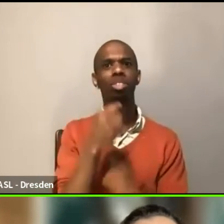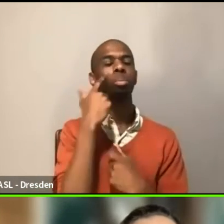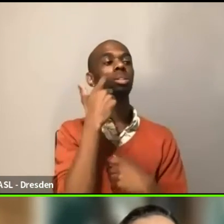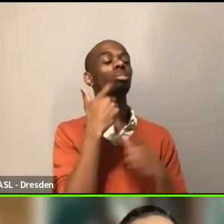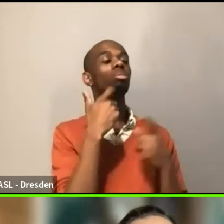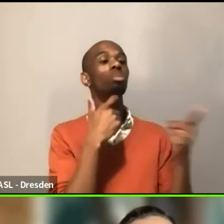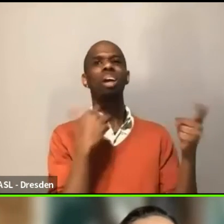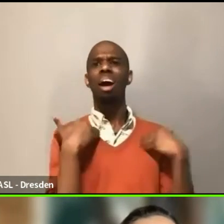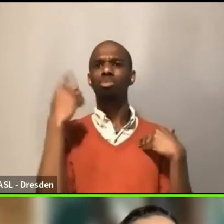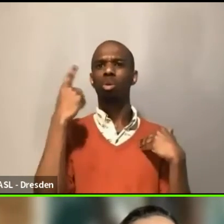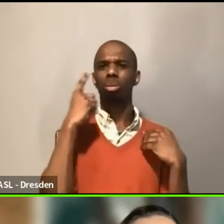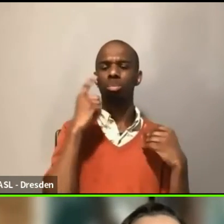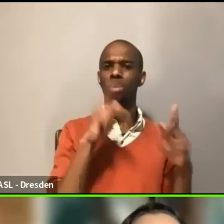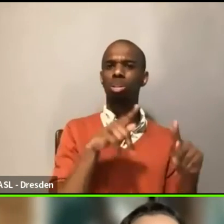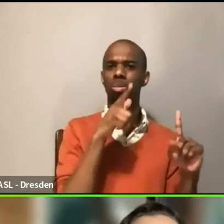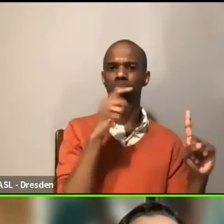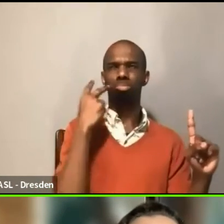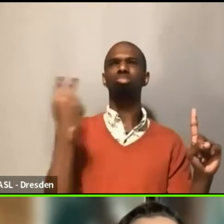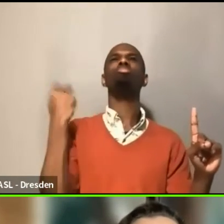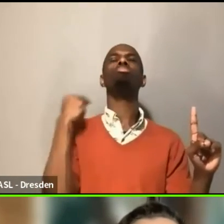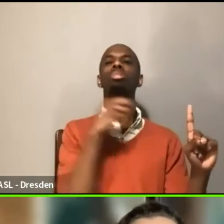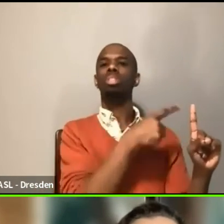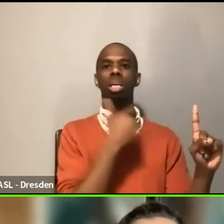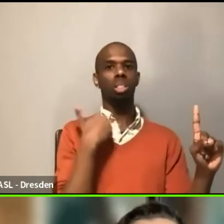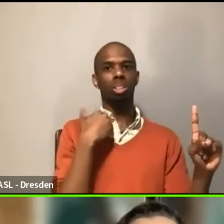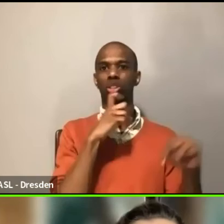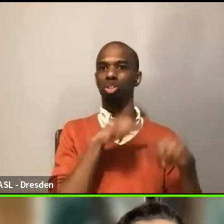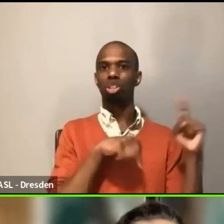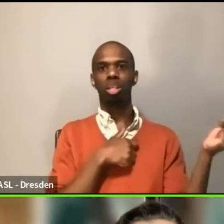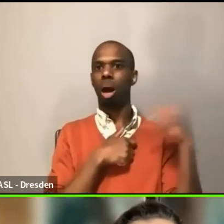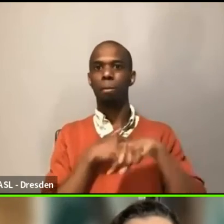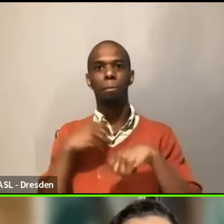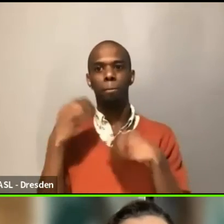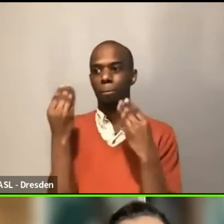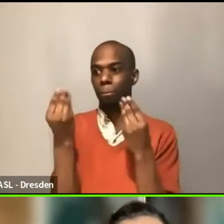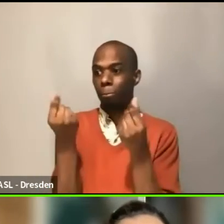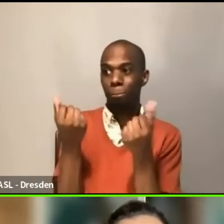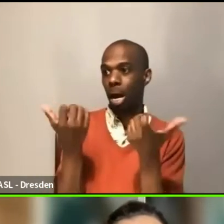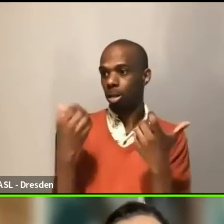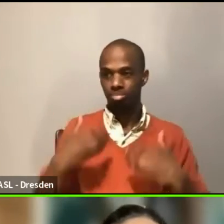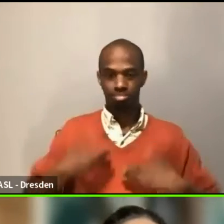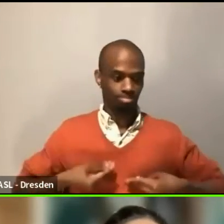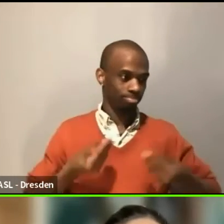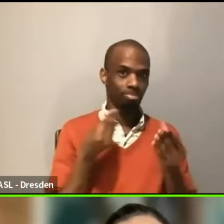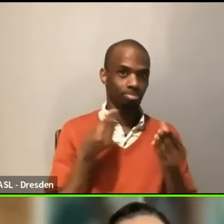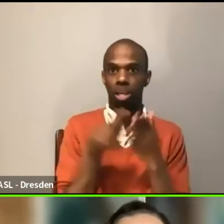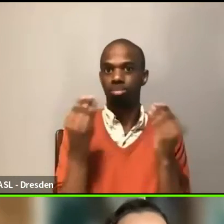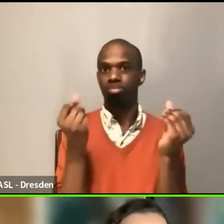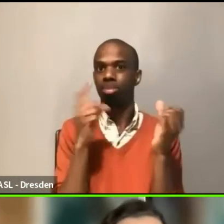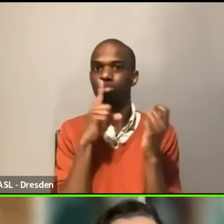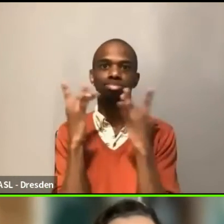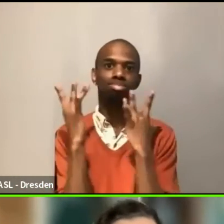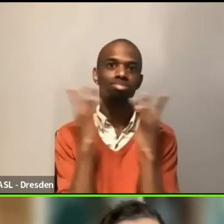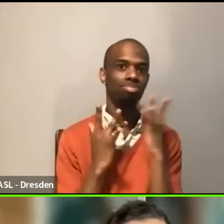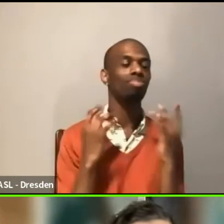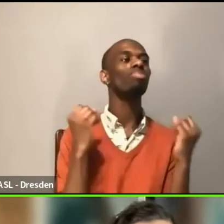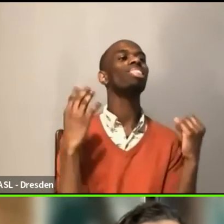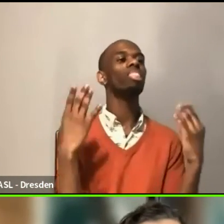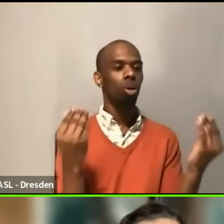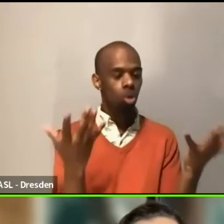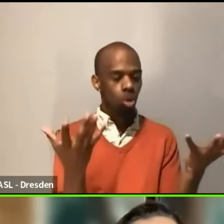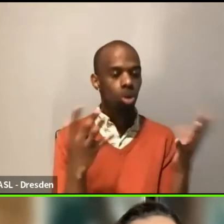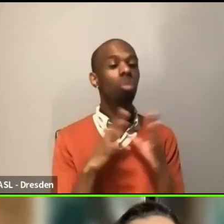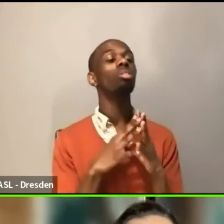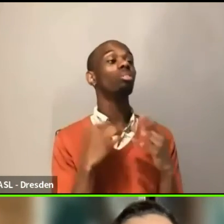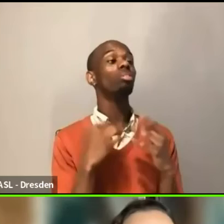I was not as happy with a number of people, especially for the open call. They used it, right. Because we had to pay for the babysitters for the whole time and we didn't know who was going to use